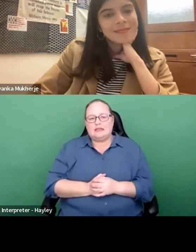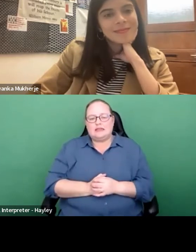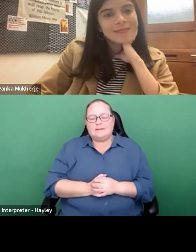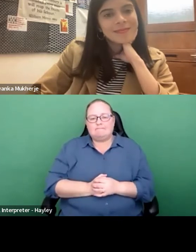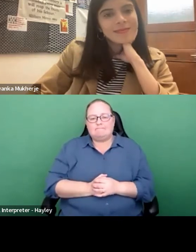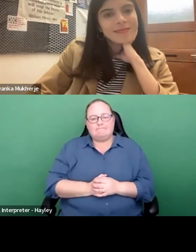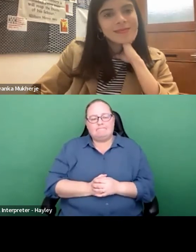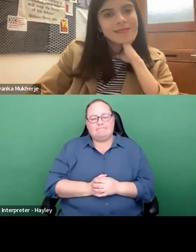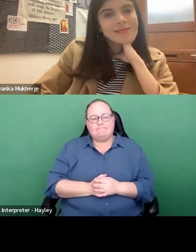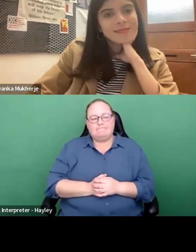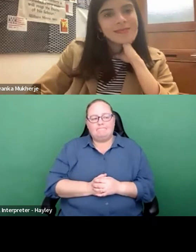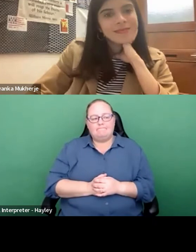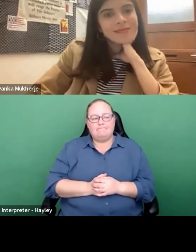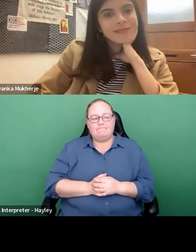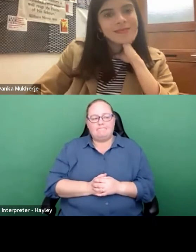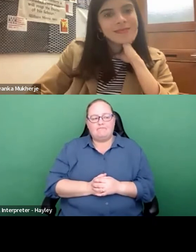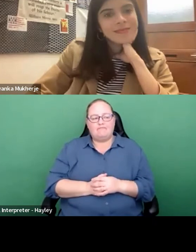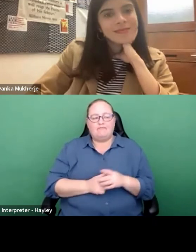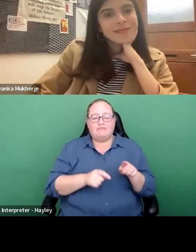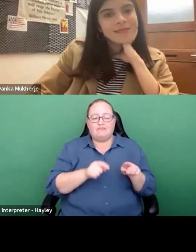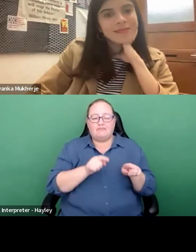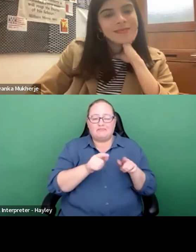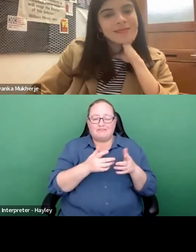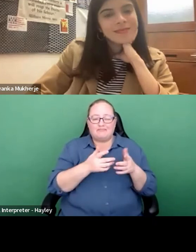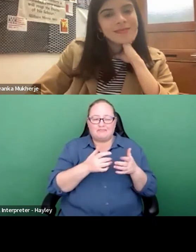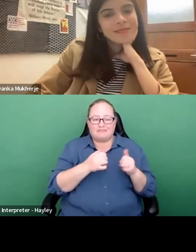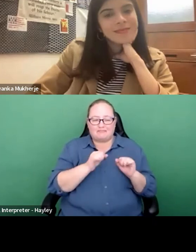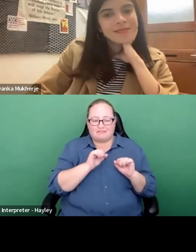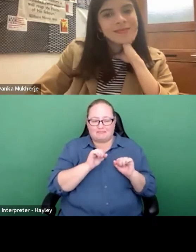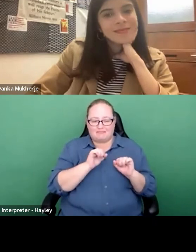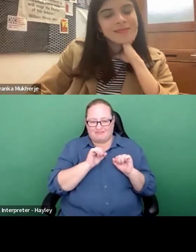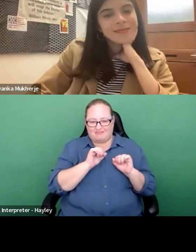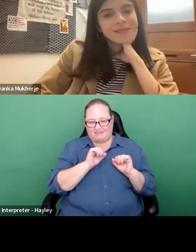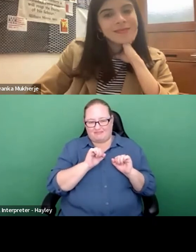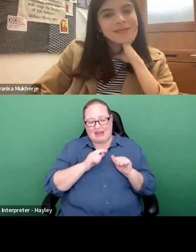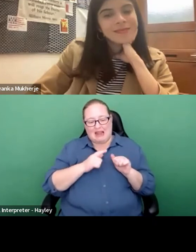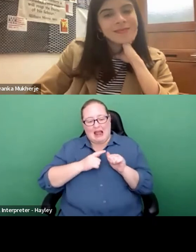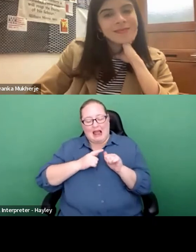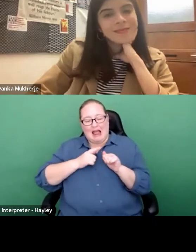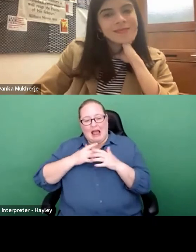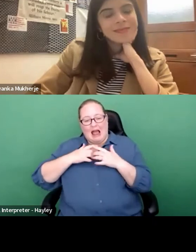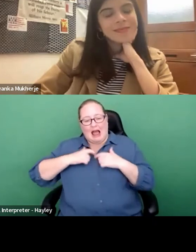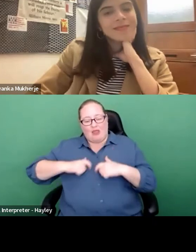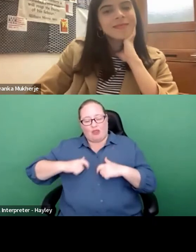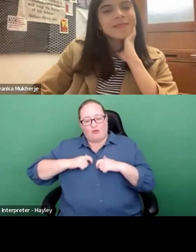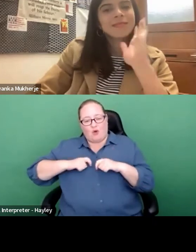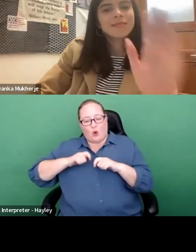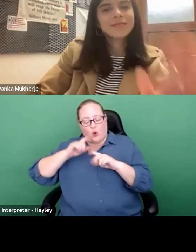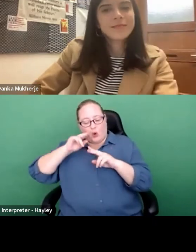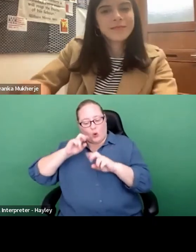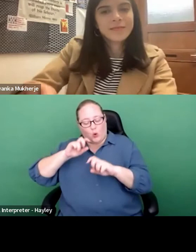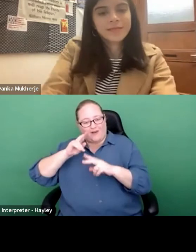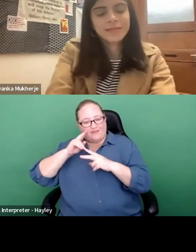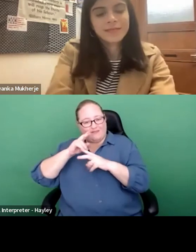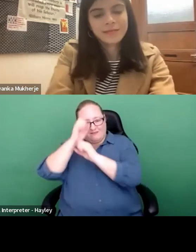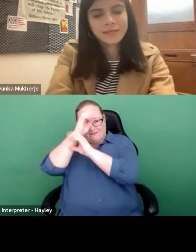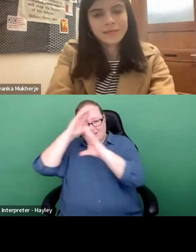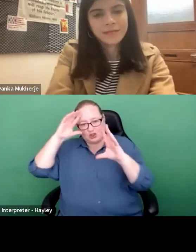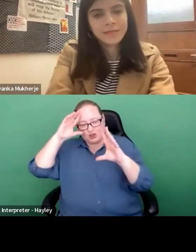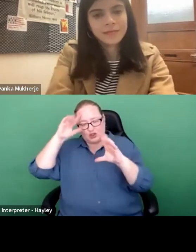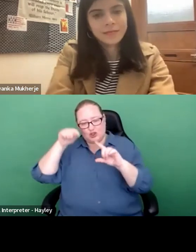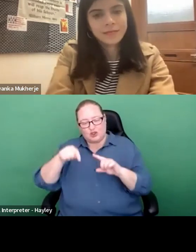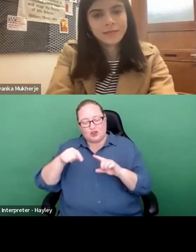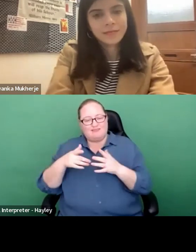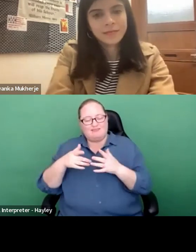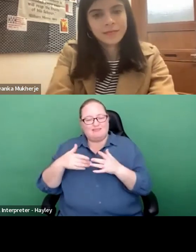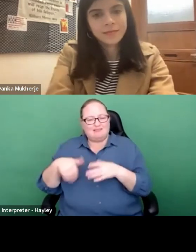that's not necessarily the way that we could be applying our Anthro-vision. We should allow more unfettered access